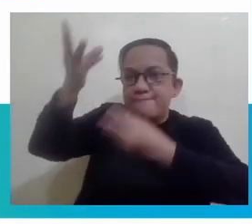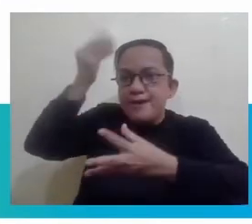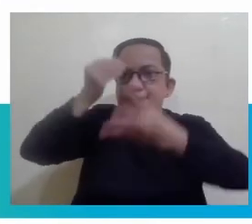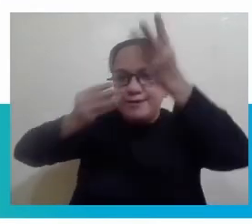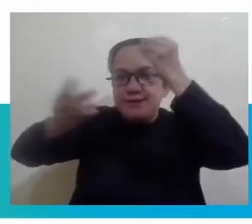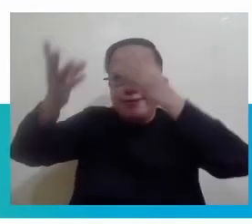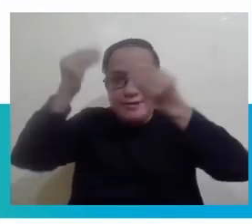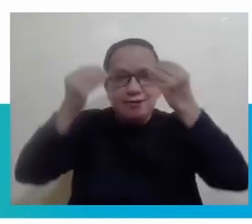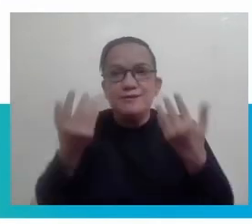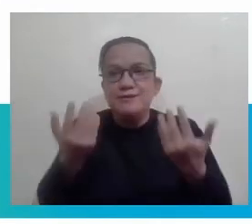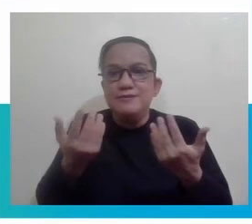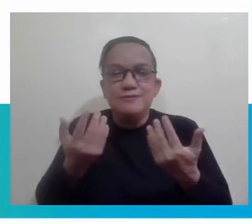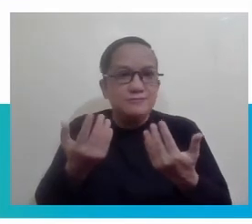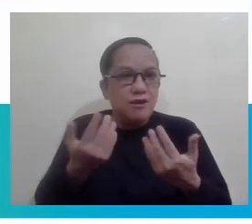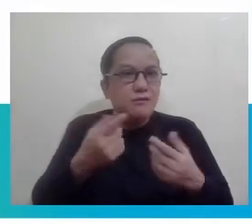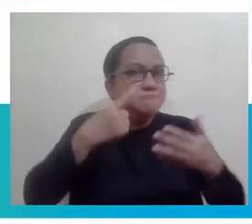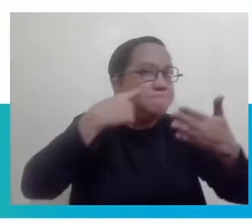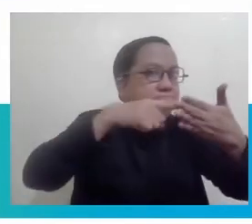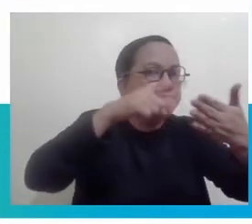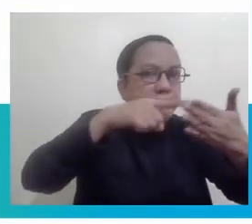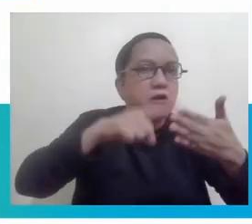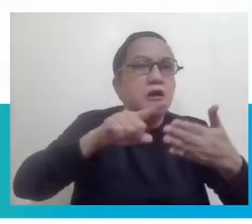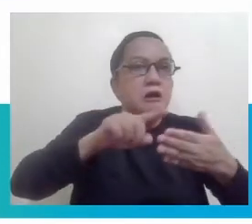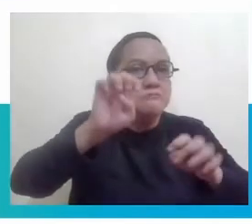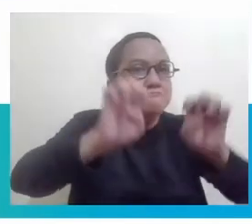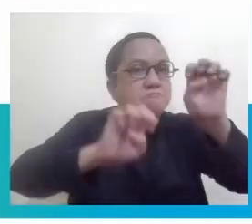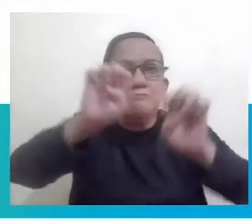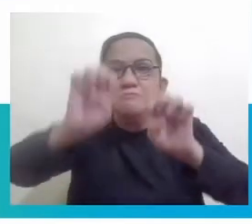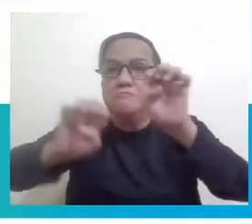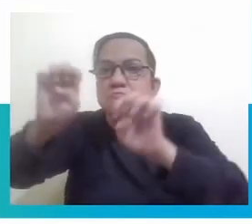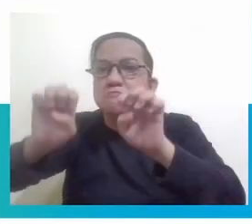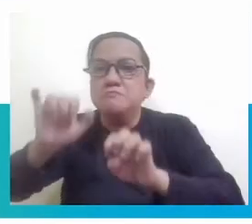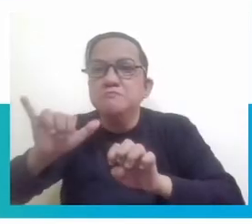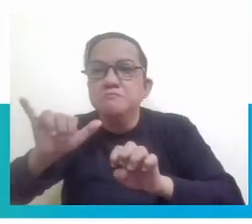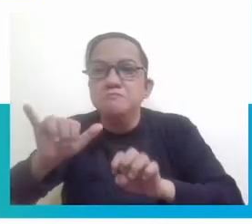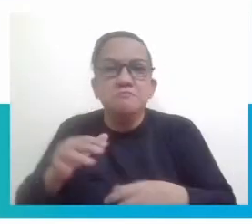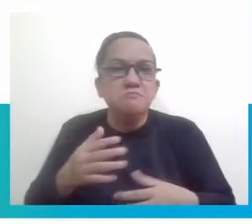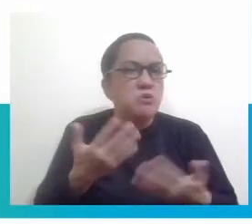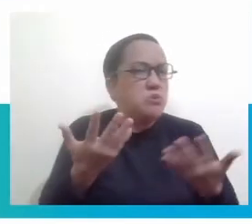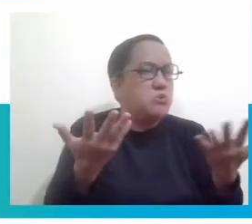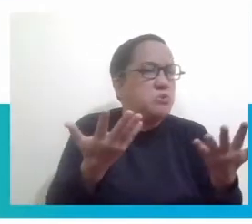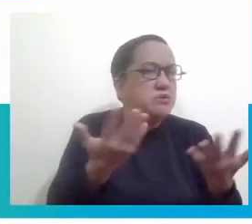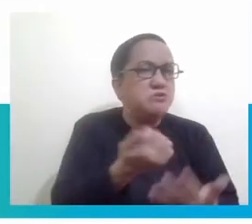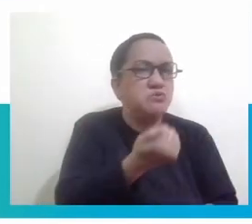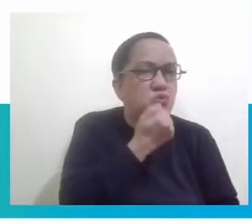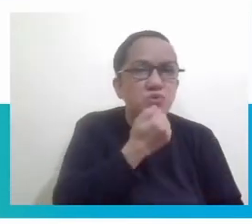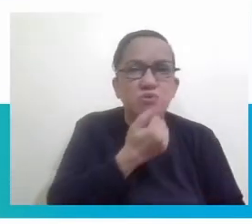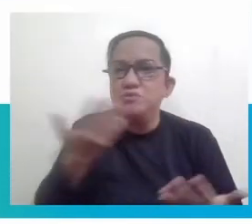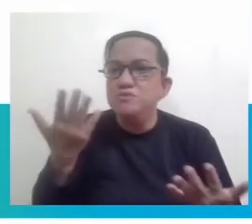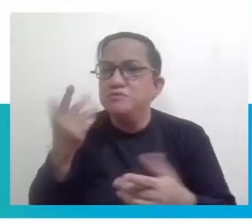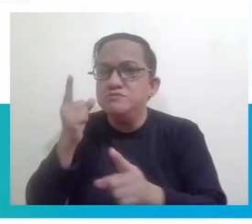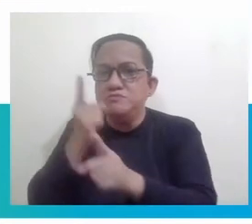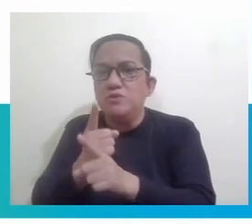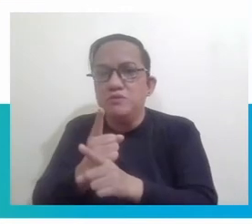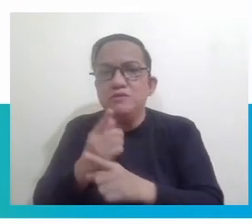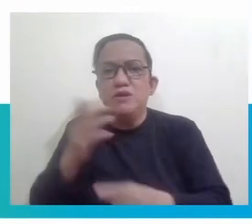points and the things we left on the side. So I think that's a remark I want to make. And reflecting on